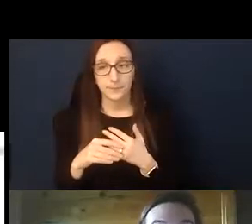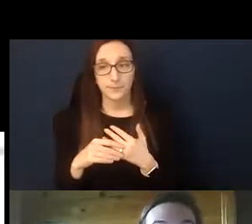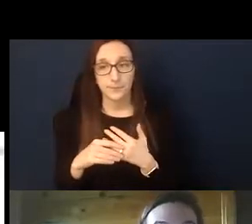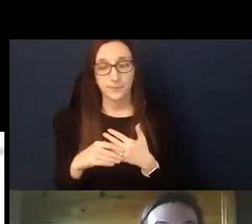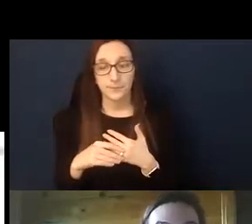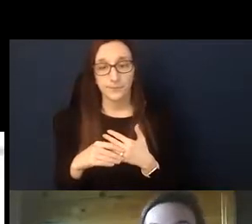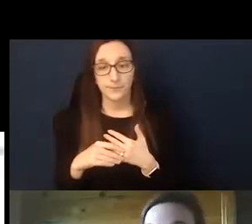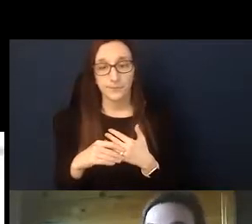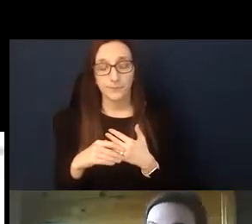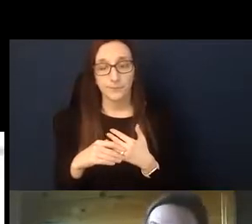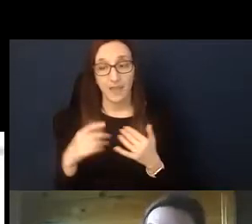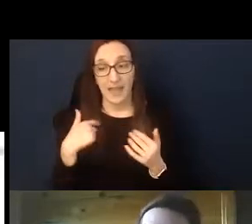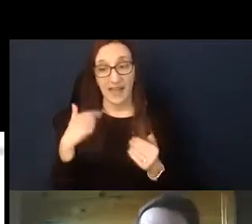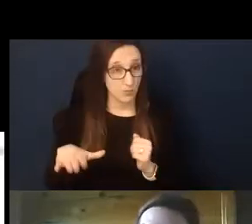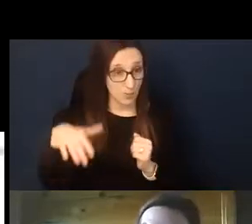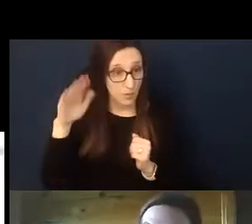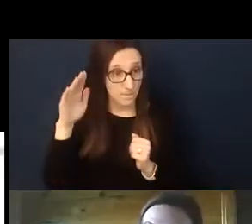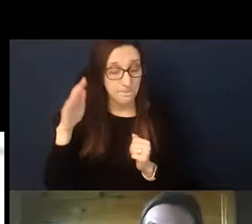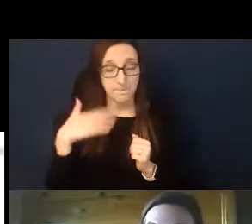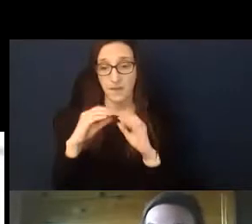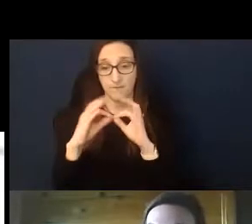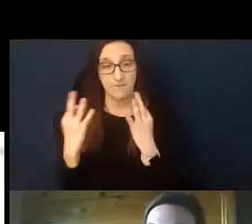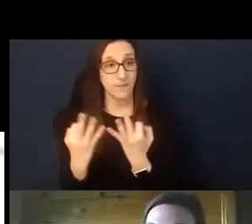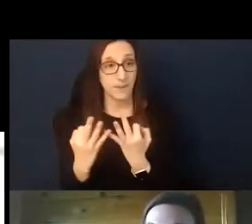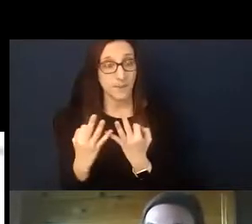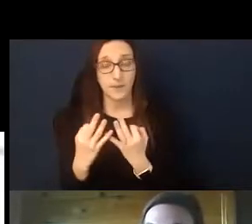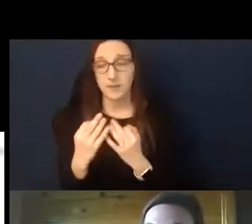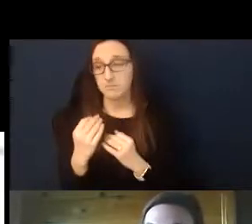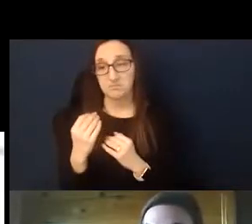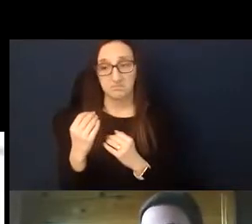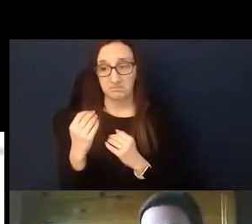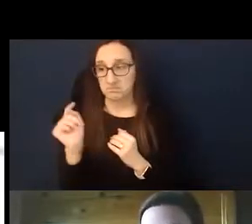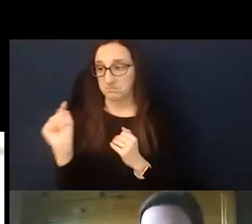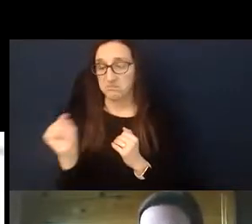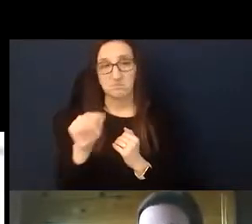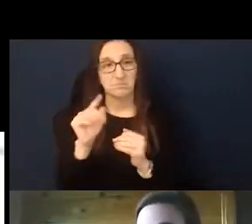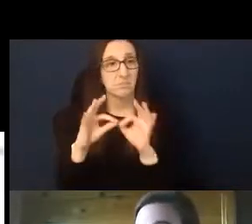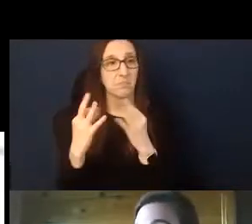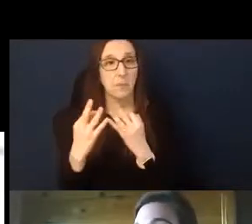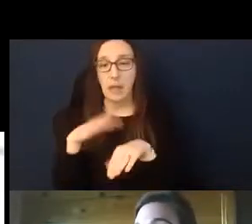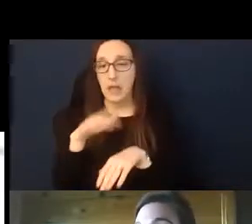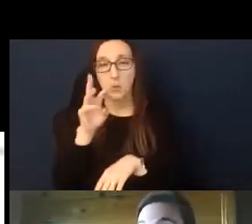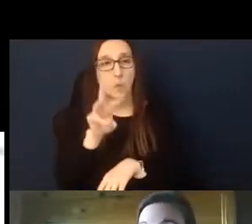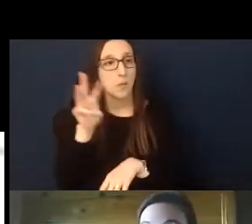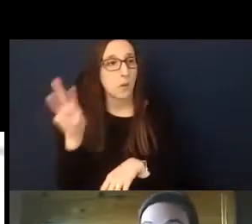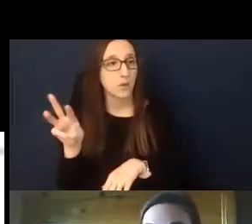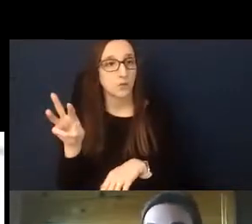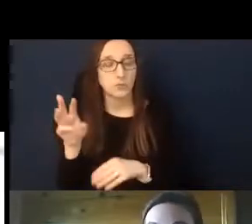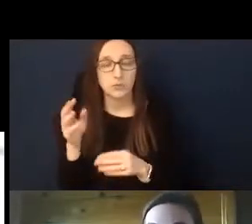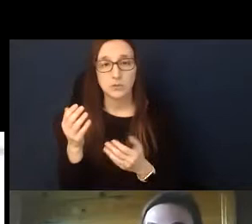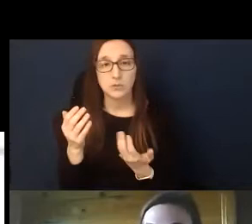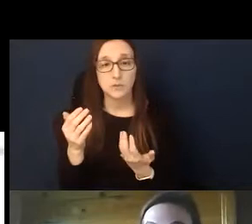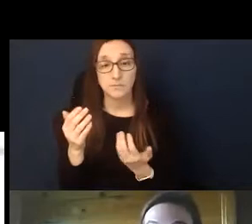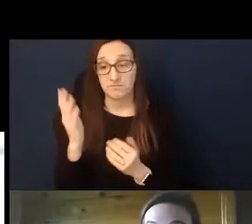I have grown up in a household where family members have been on Weight Watchers, and back in the day,